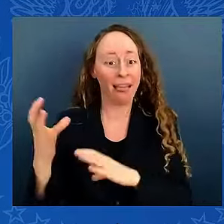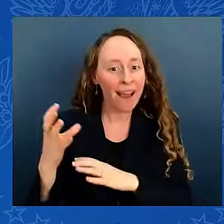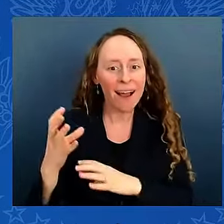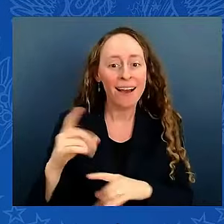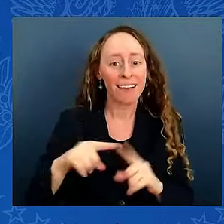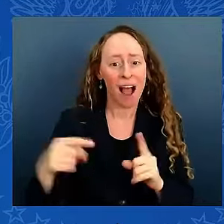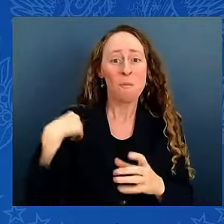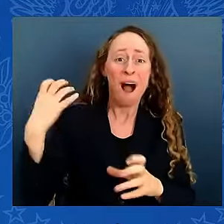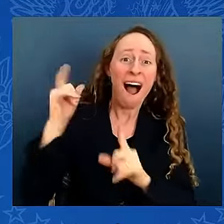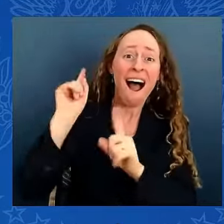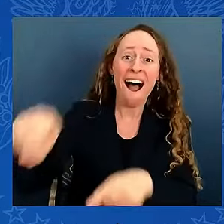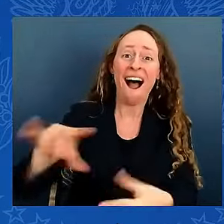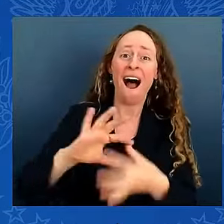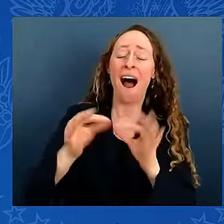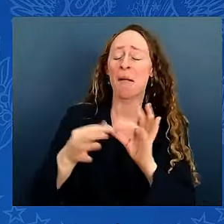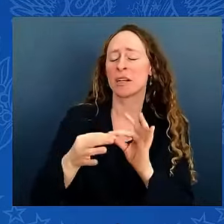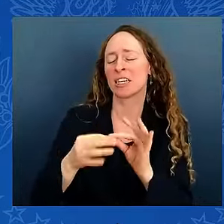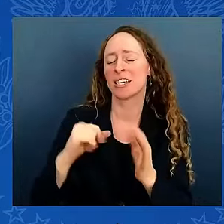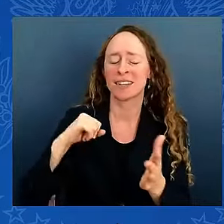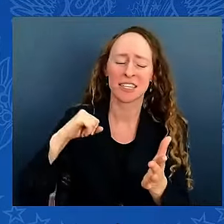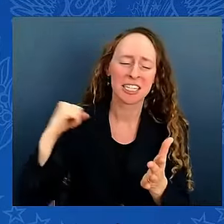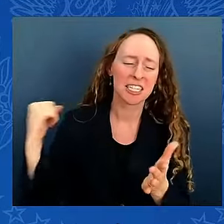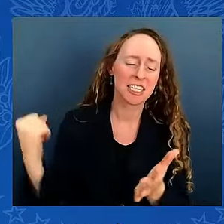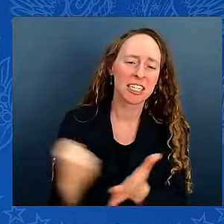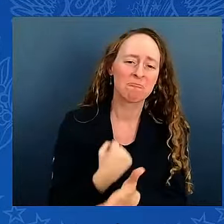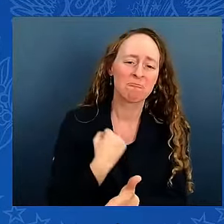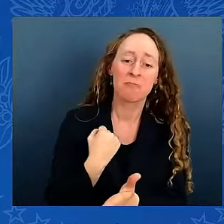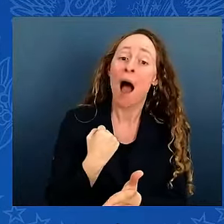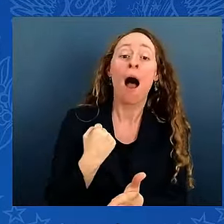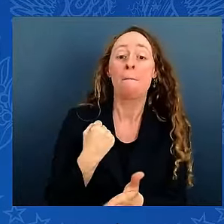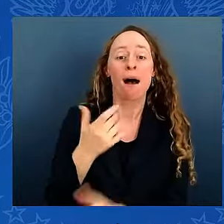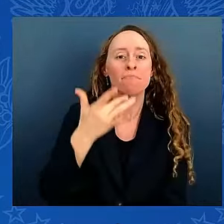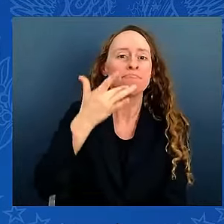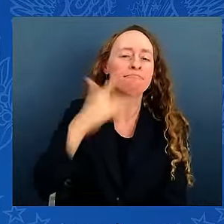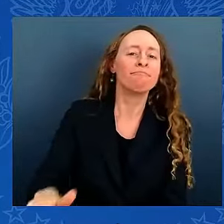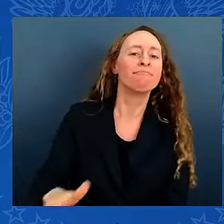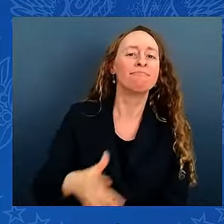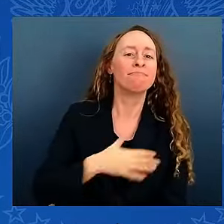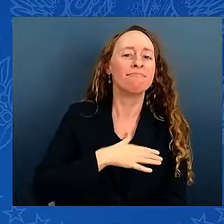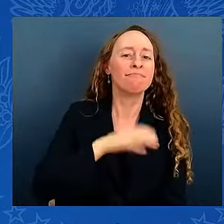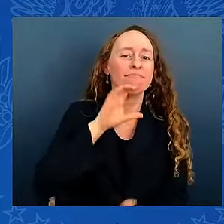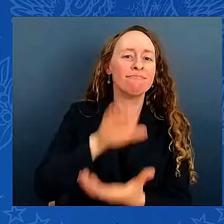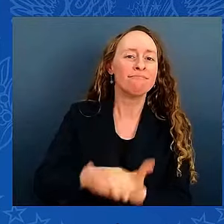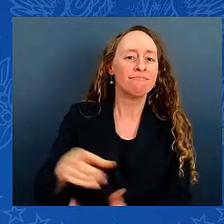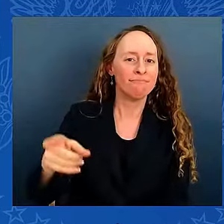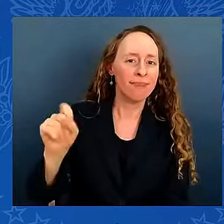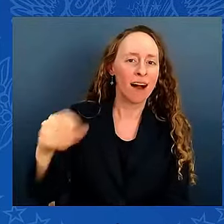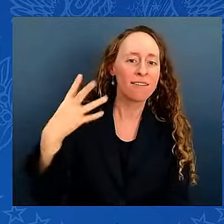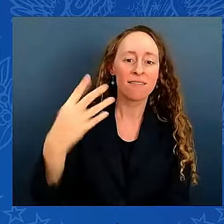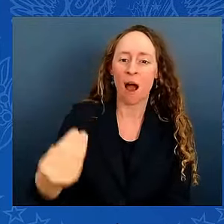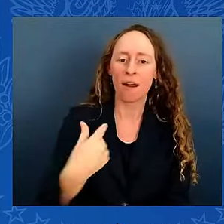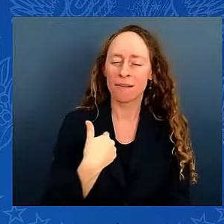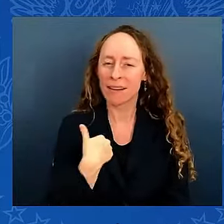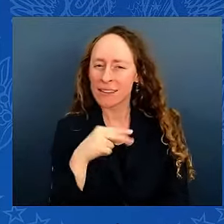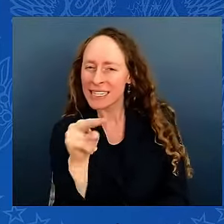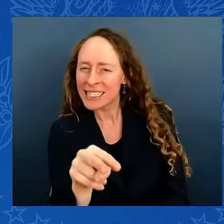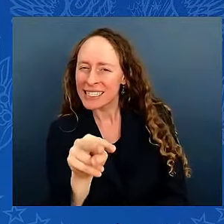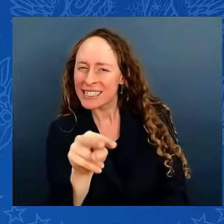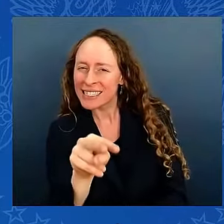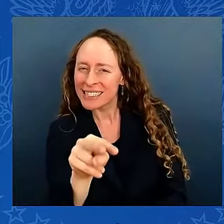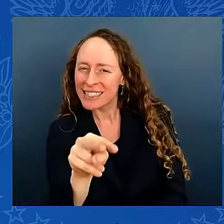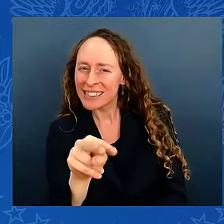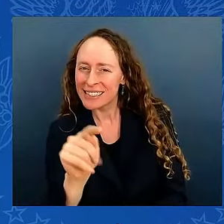Well, I watched it all. Jill, my wife, went to the Olympics. Guess what? I was supposed to be introducing at